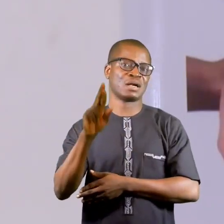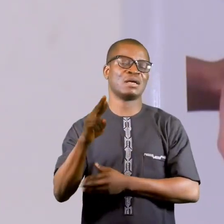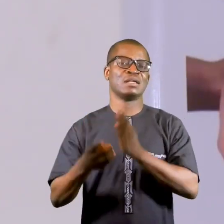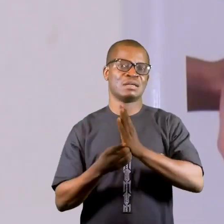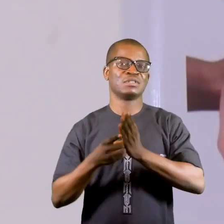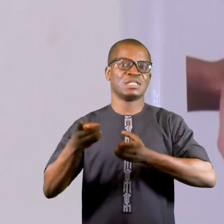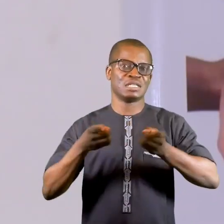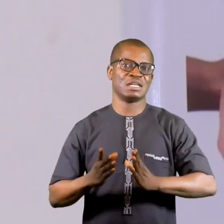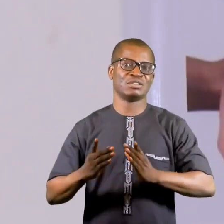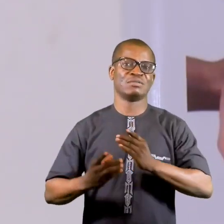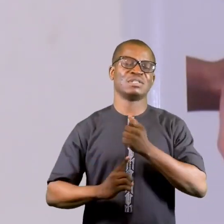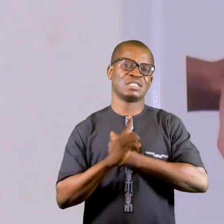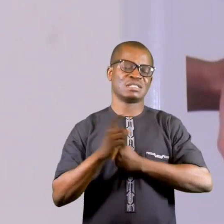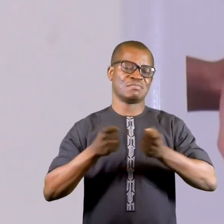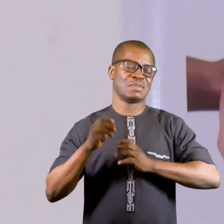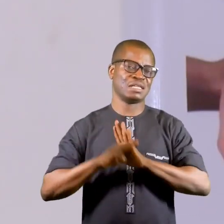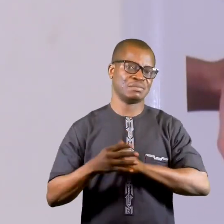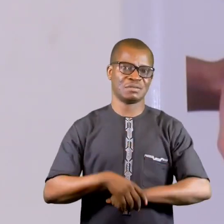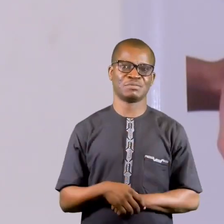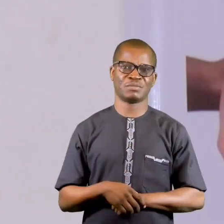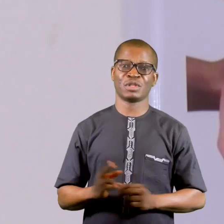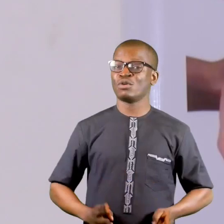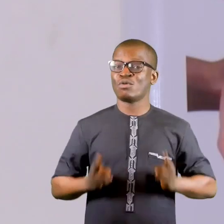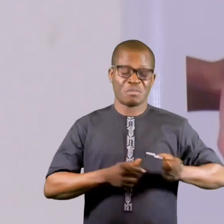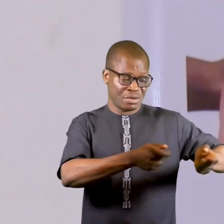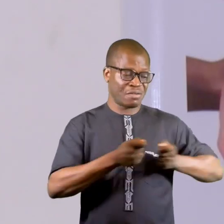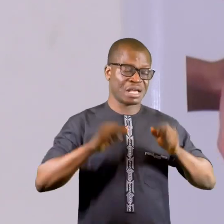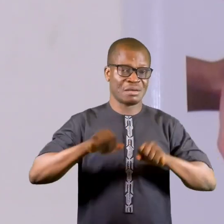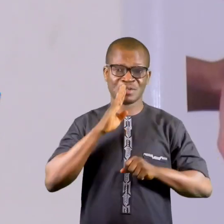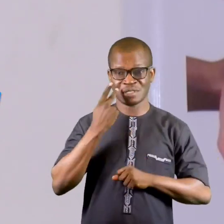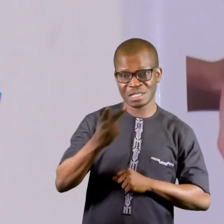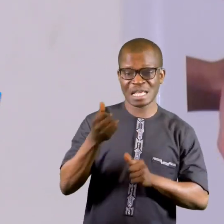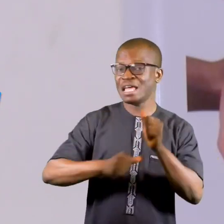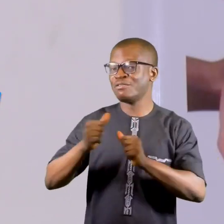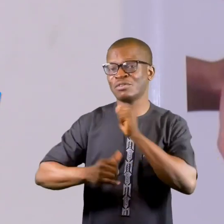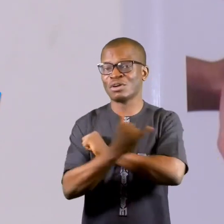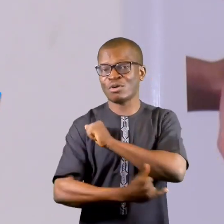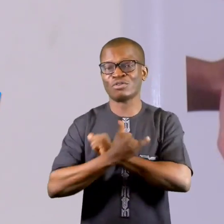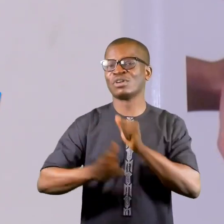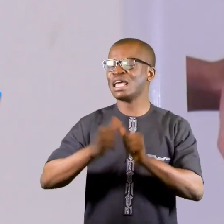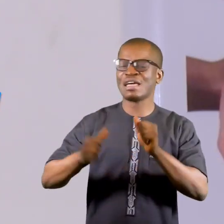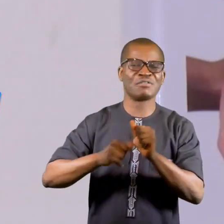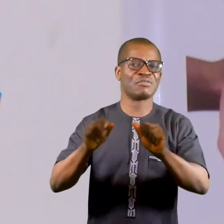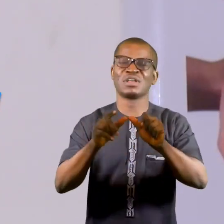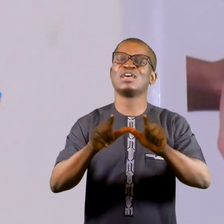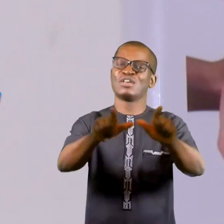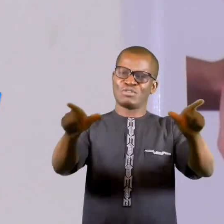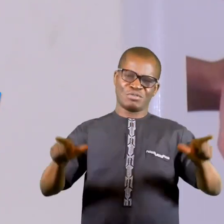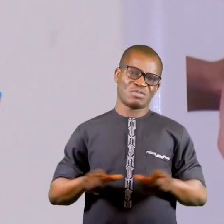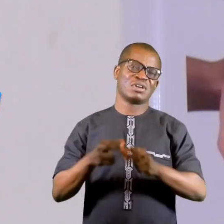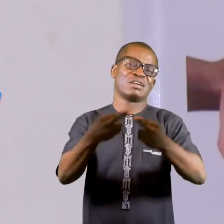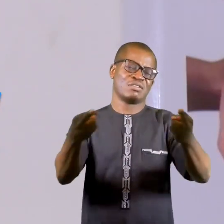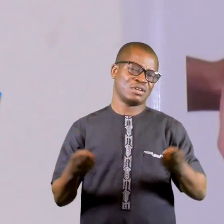Deputy Director, Disaster Management. Human trafficking is found in every country and every region. It